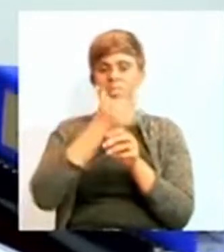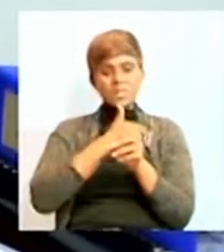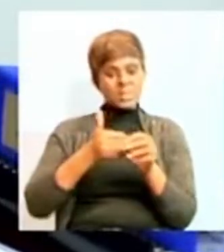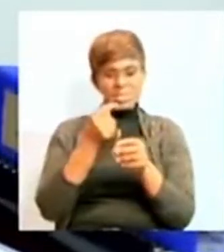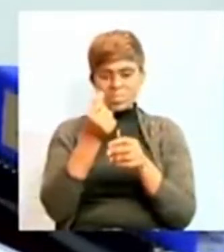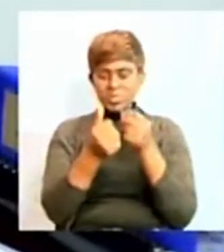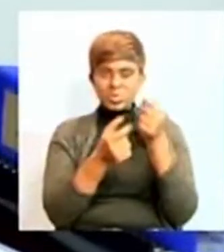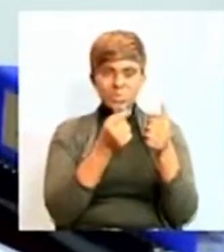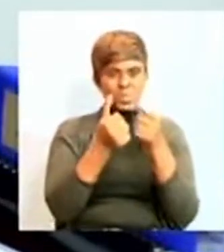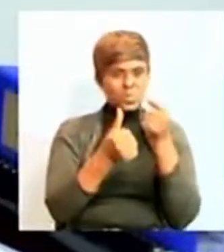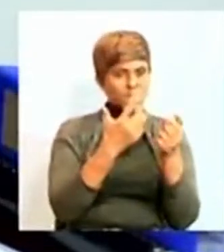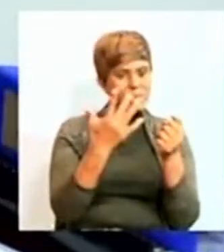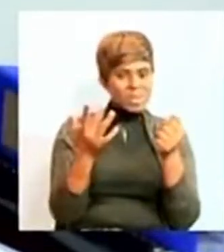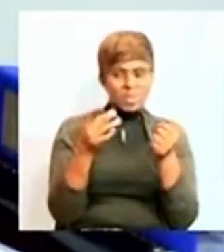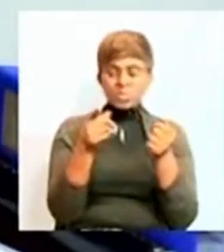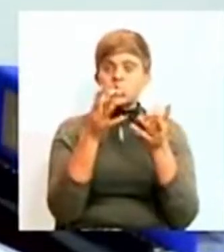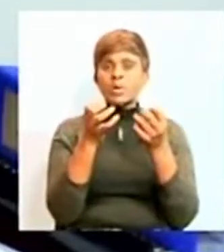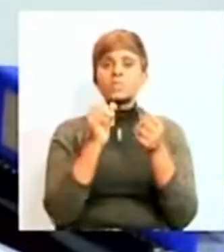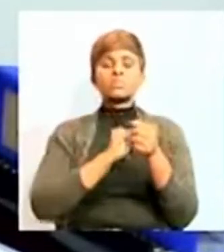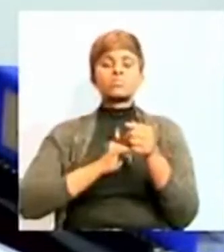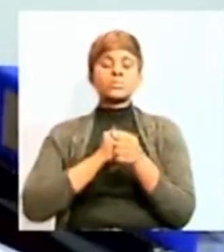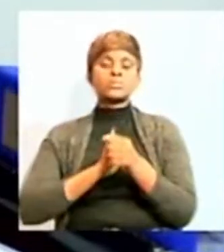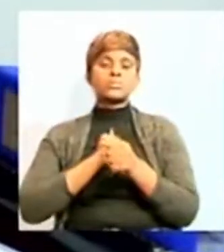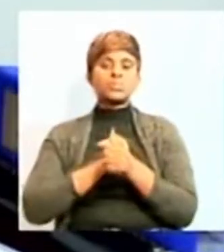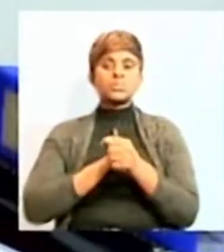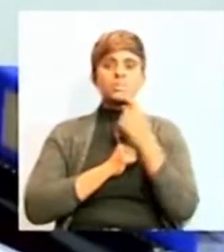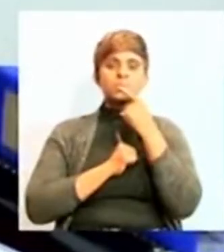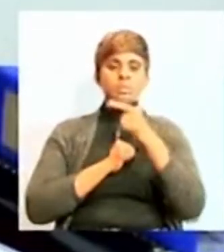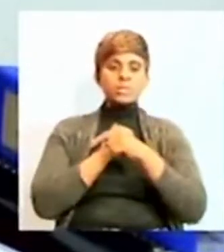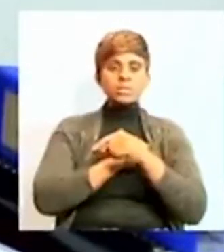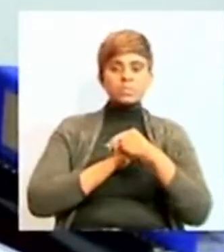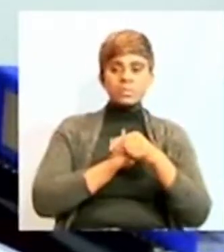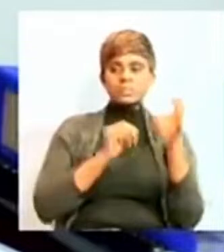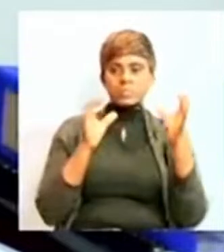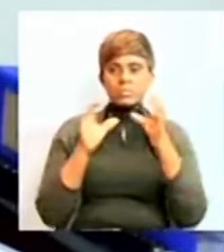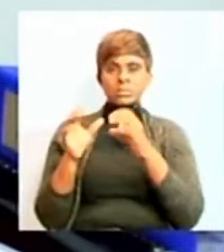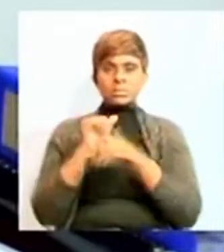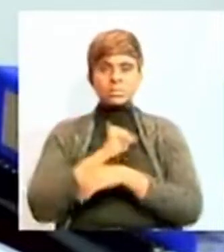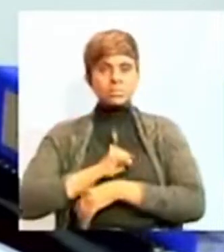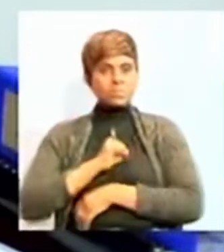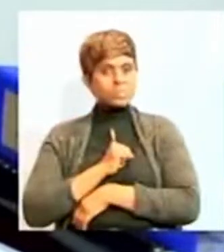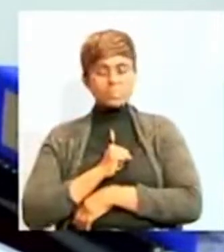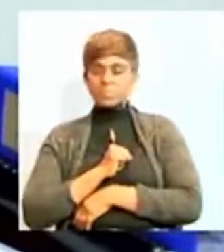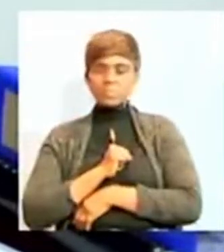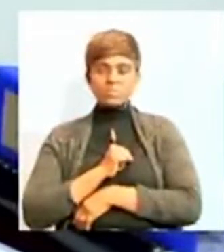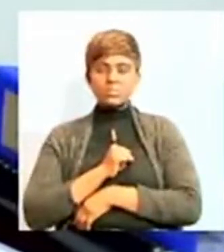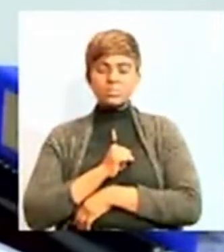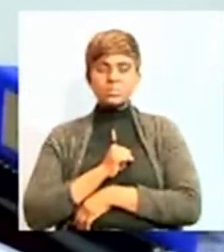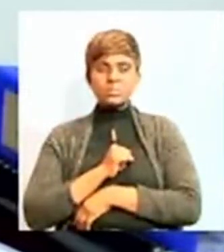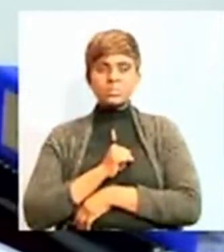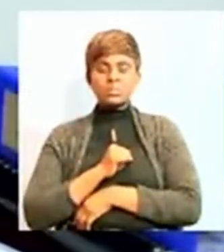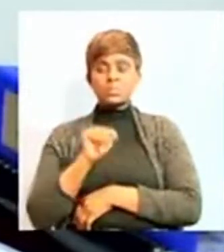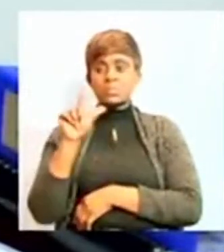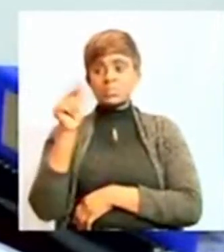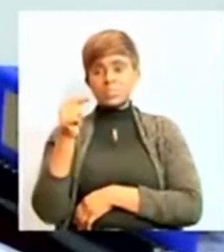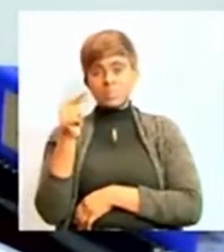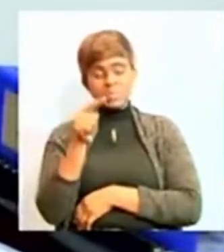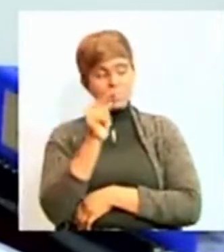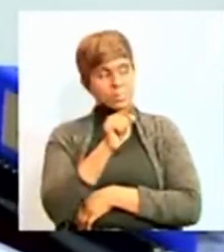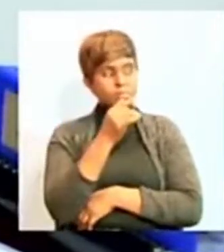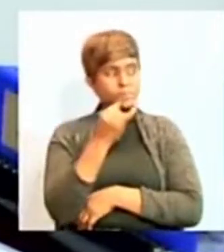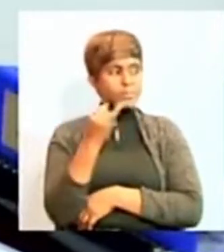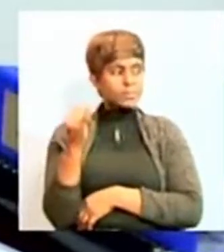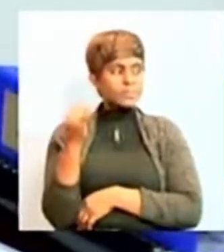Small things, you want to apologize. You're saying the committee, we're going to apologize. So local government, these are issues that